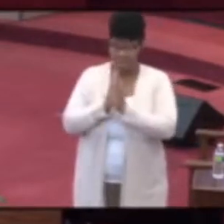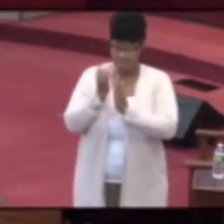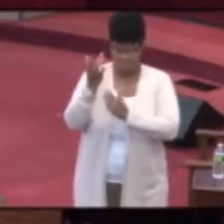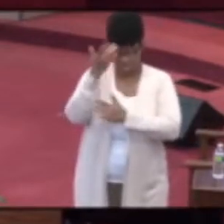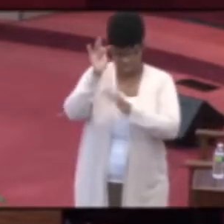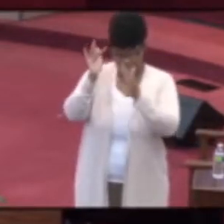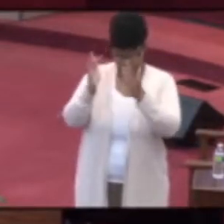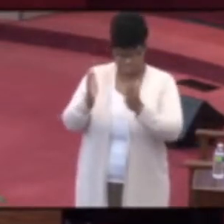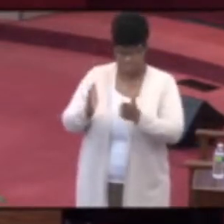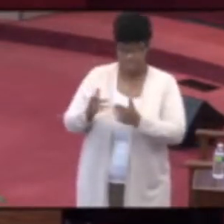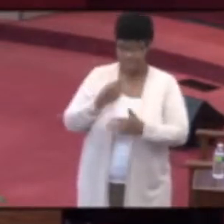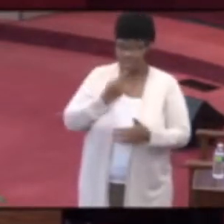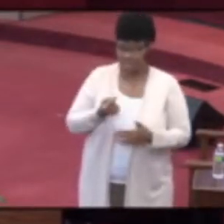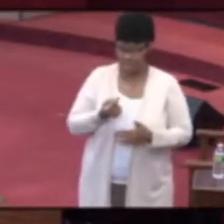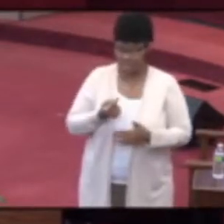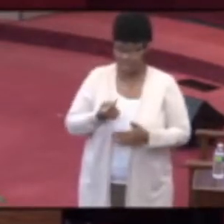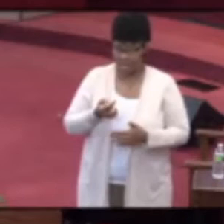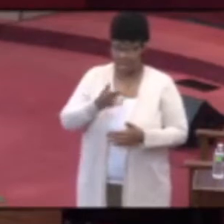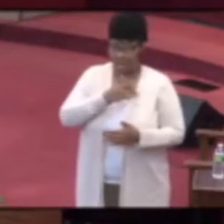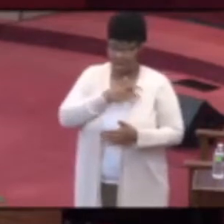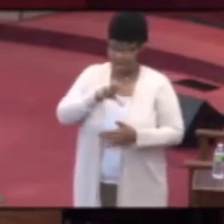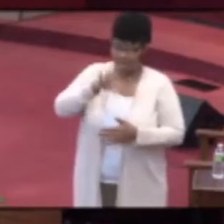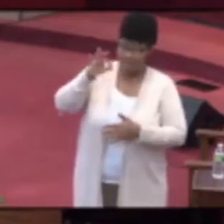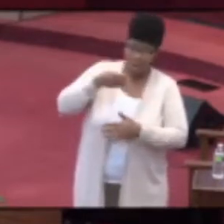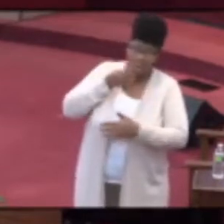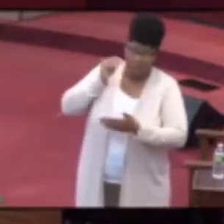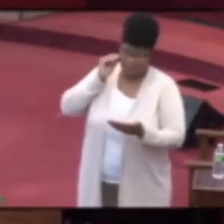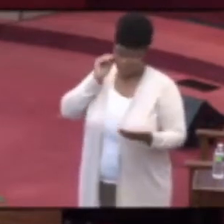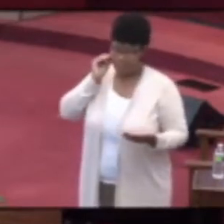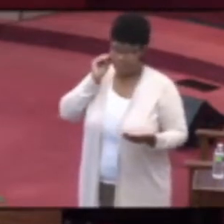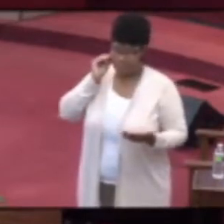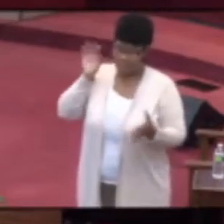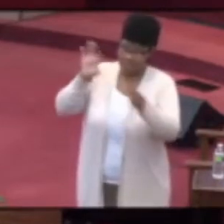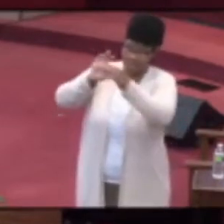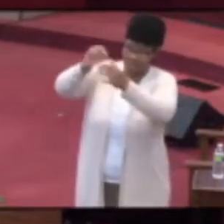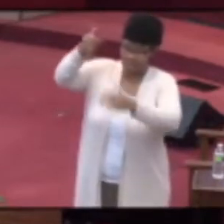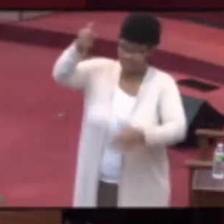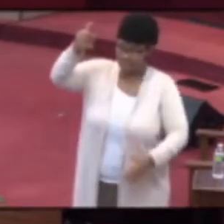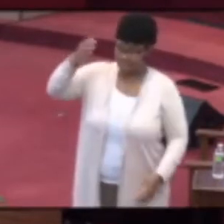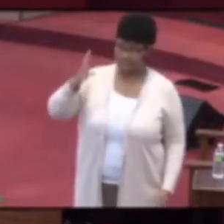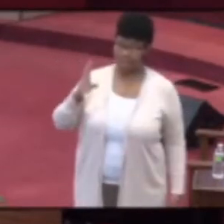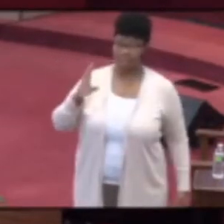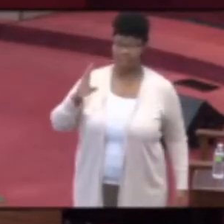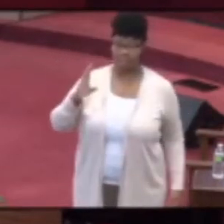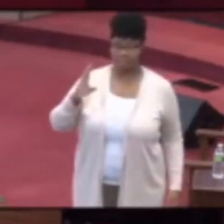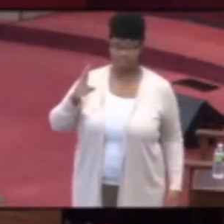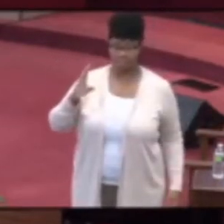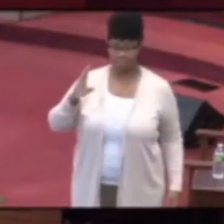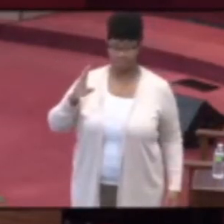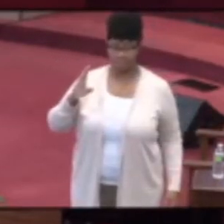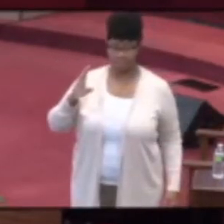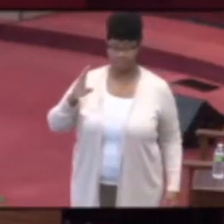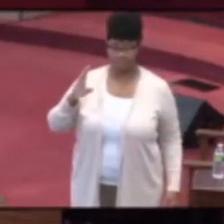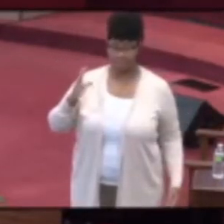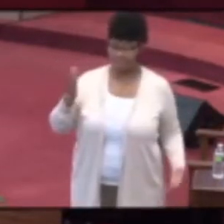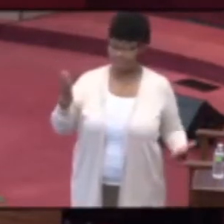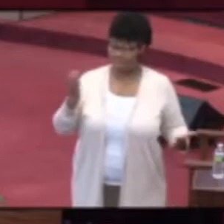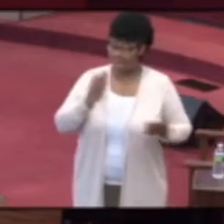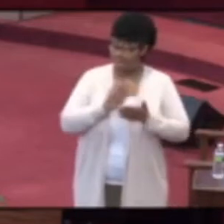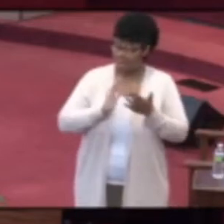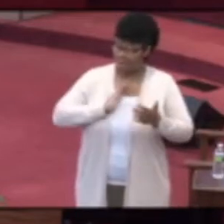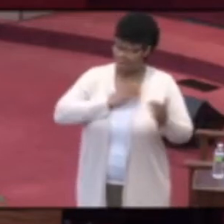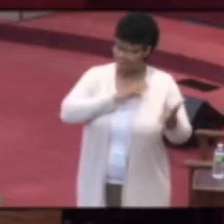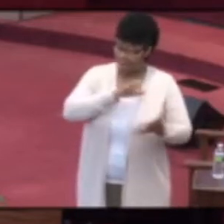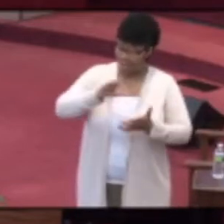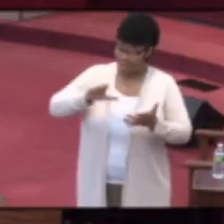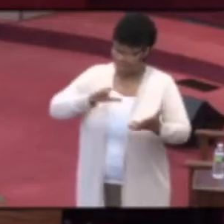scholar says, I love it, is the heart finding its home in God. But maybe part of the confusion